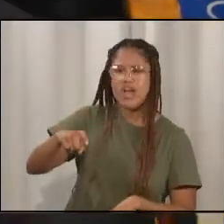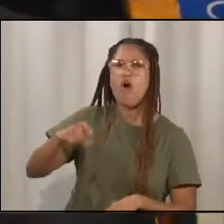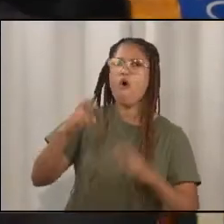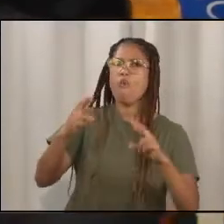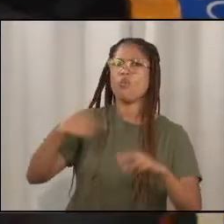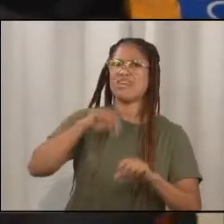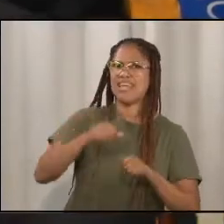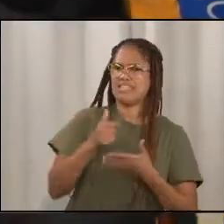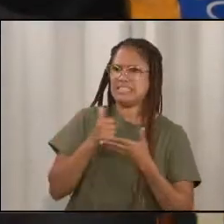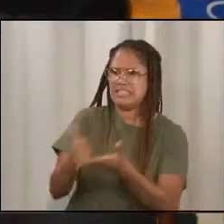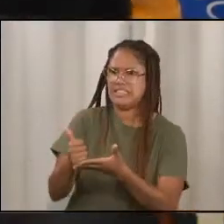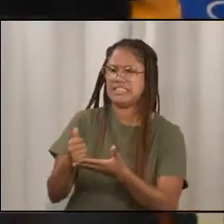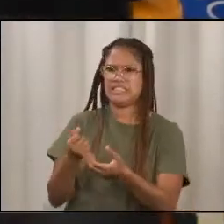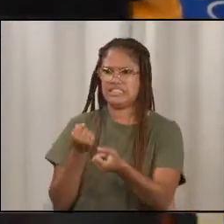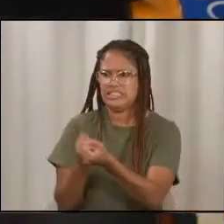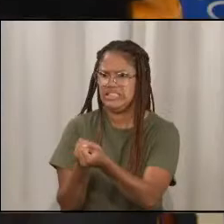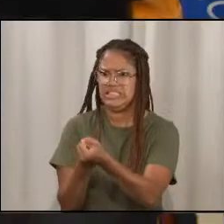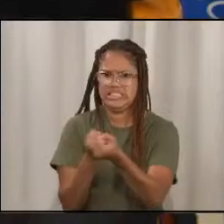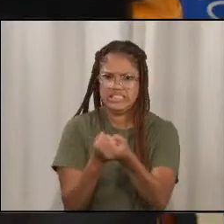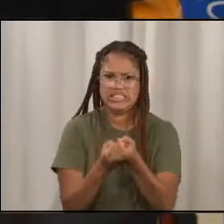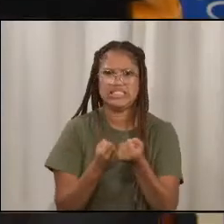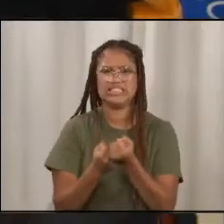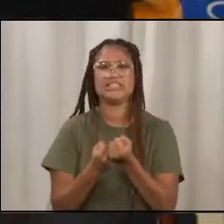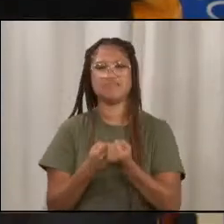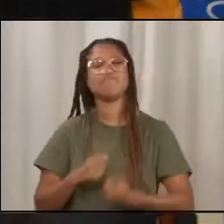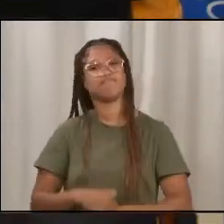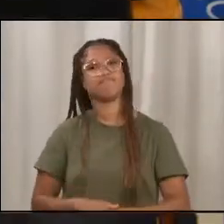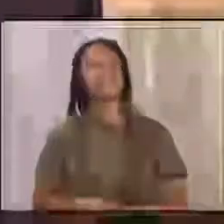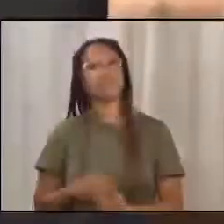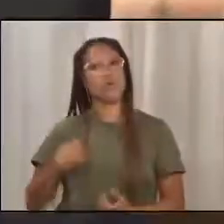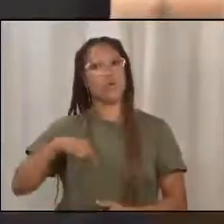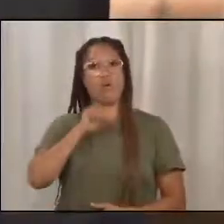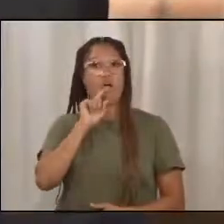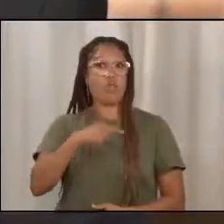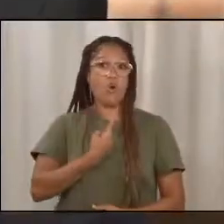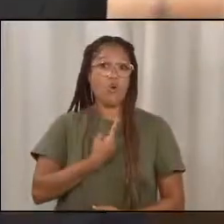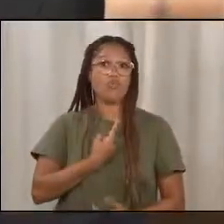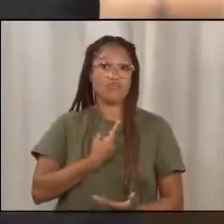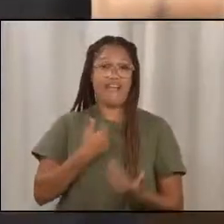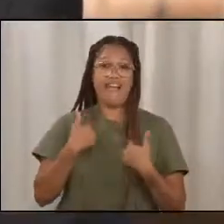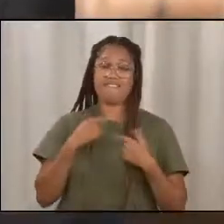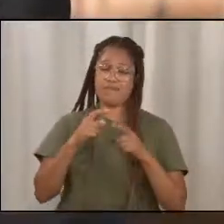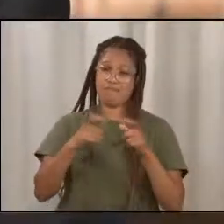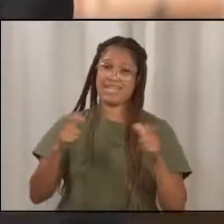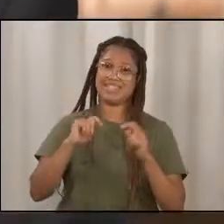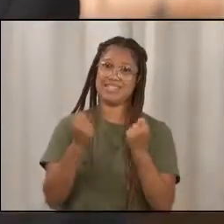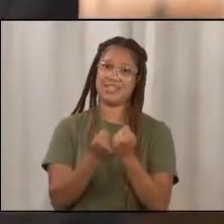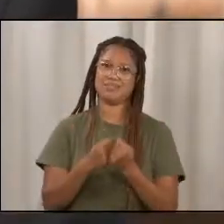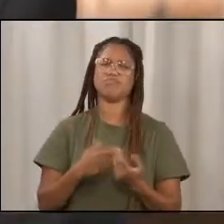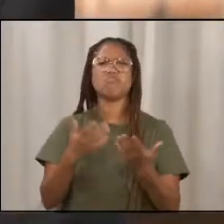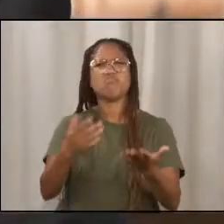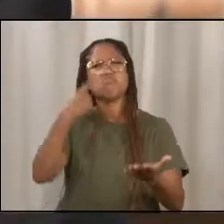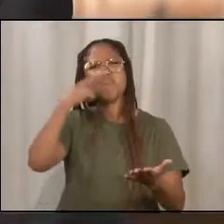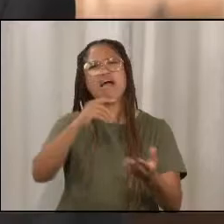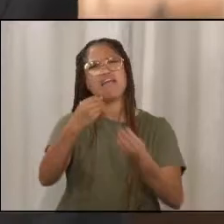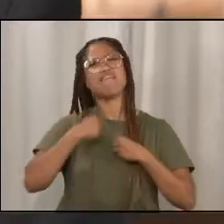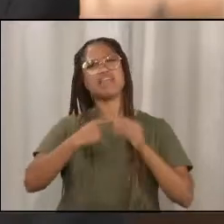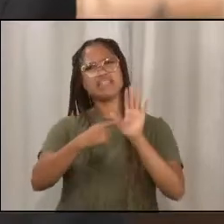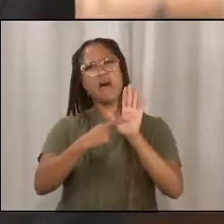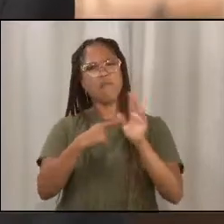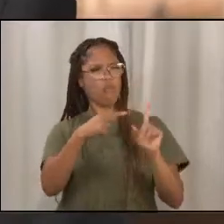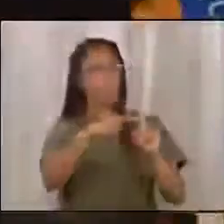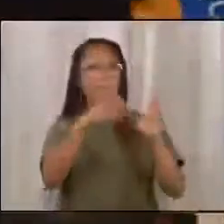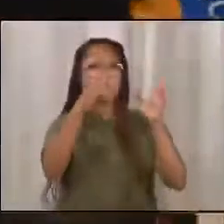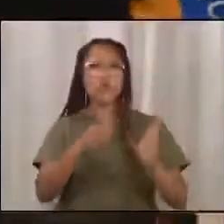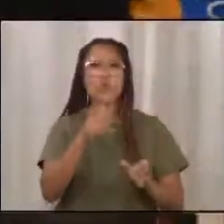up the experience and the capacity, so we're not alone, right? So can you give us an example of someone that has been helped by the